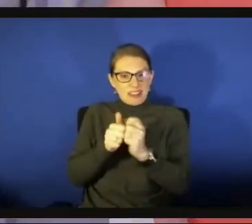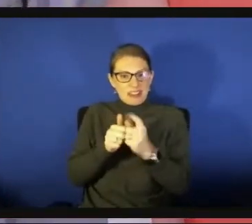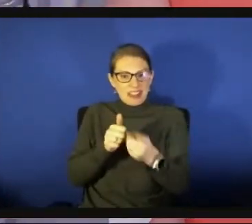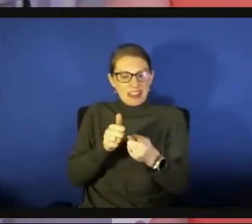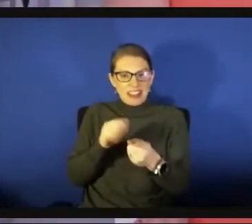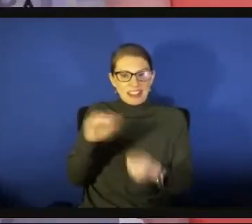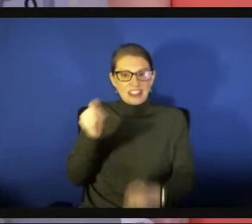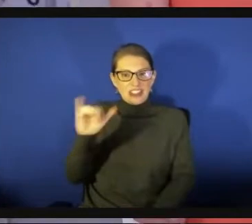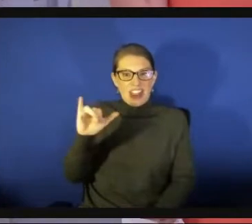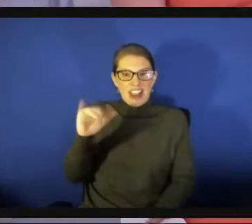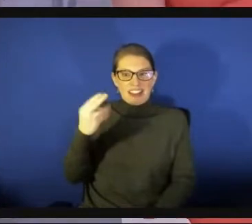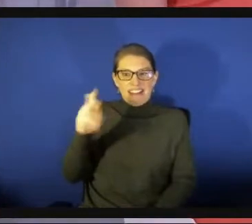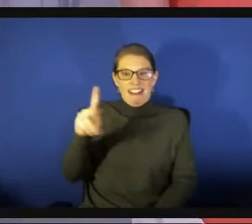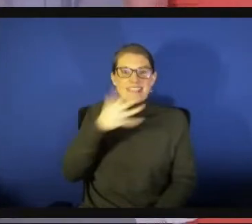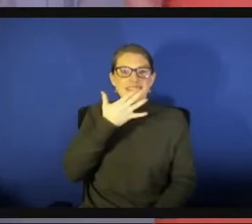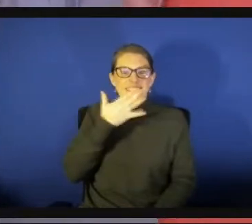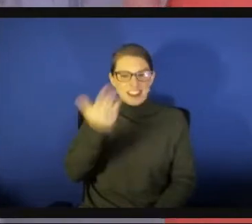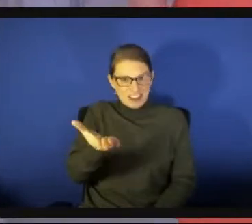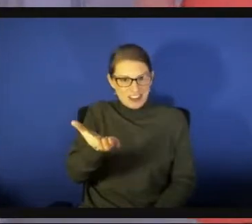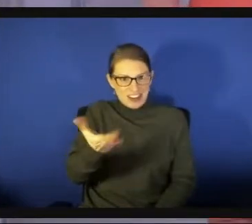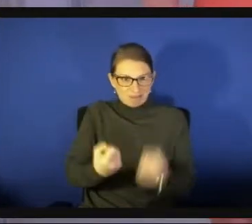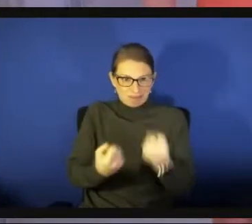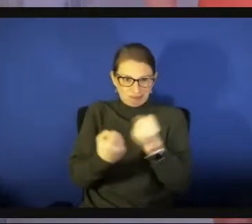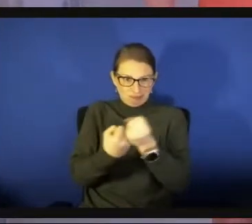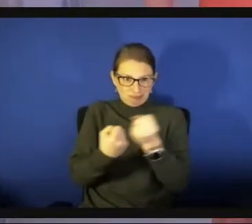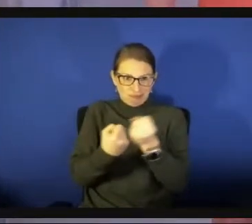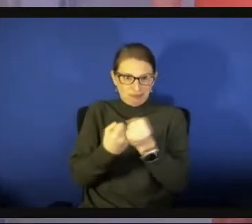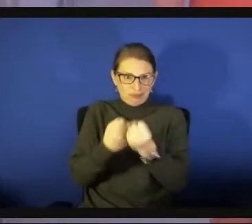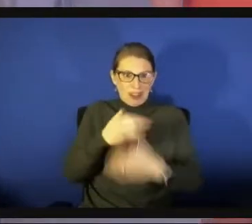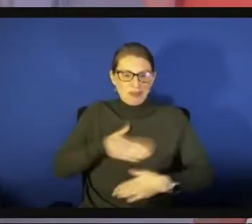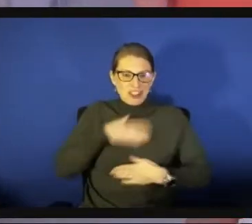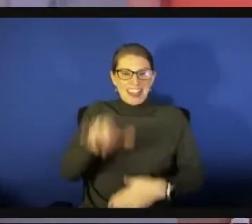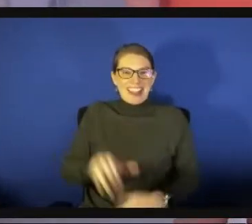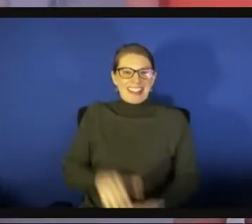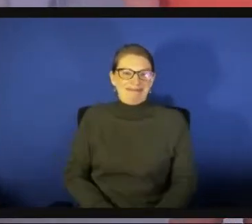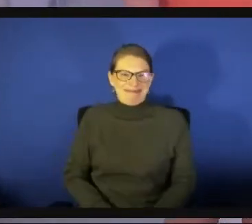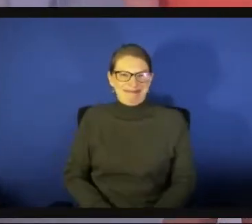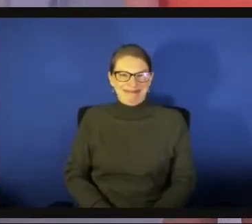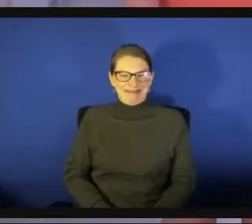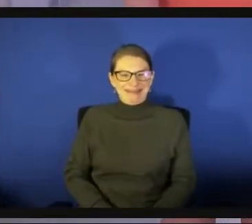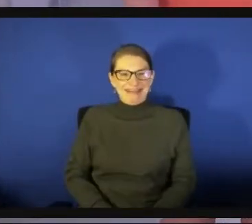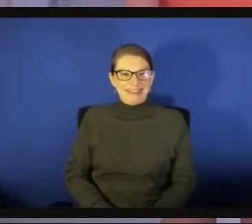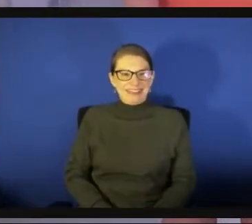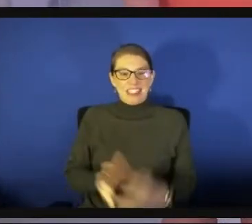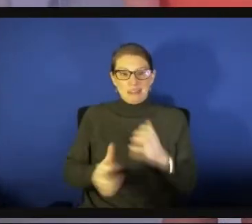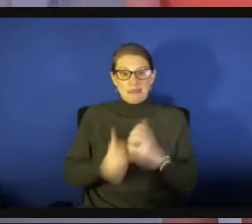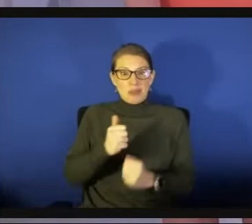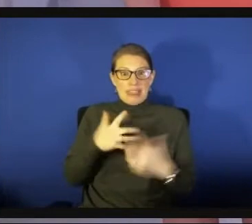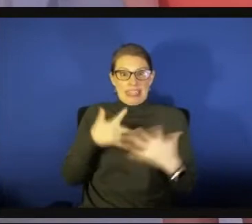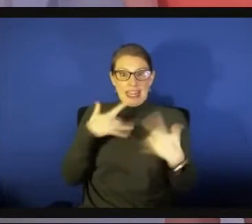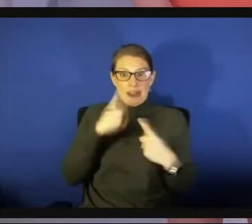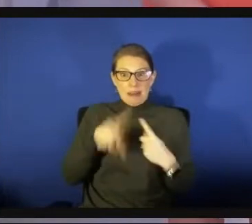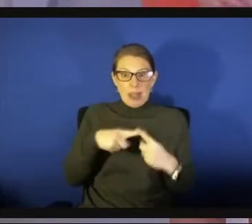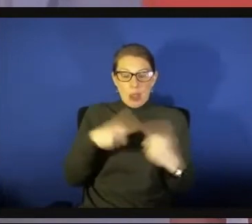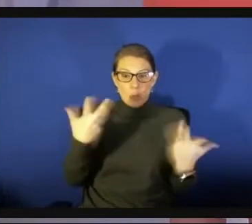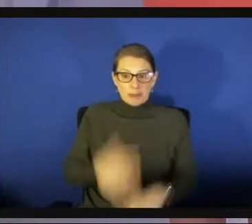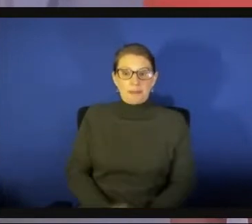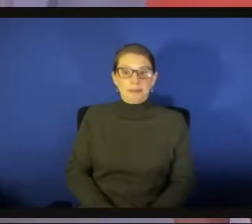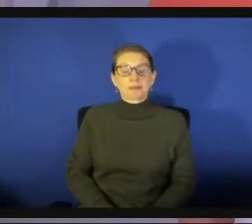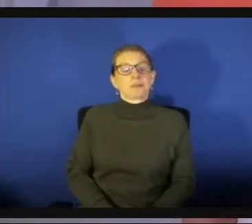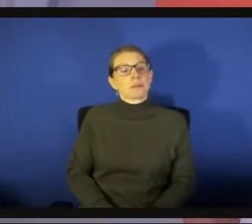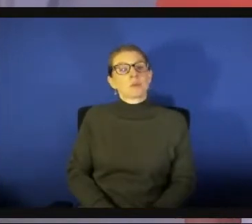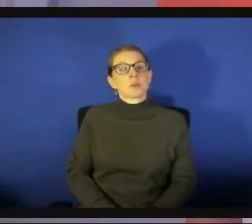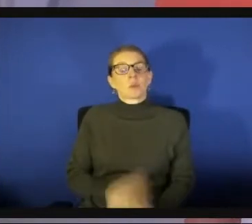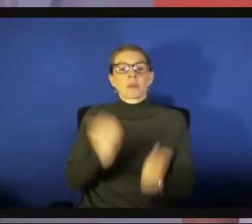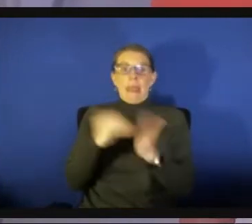yes, here. You got it. You are representing. We appreciate that. Can I just say what I'm most excited about is, and again, a lot of people had